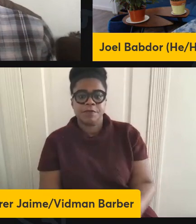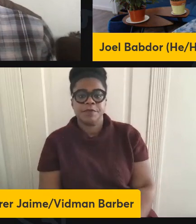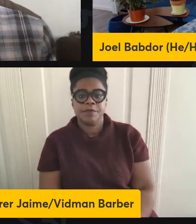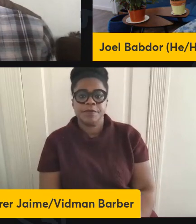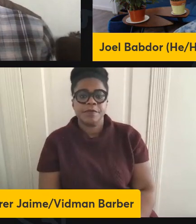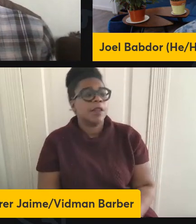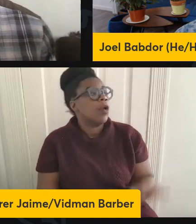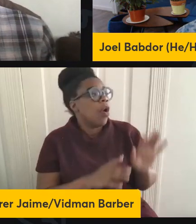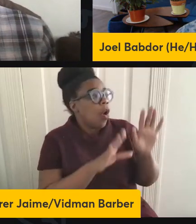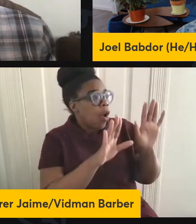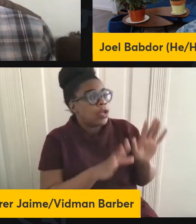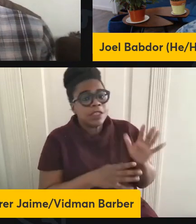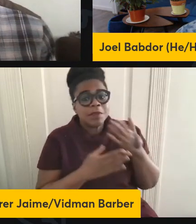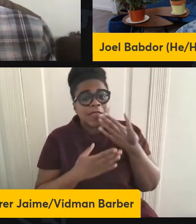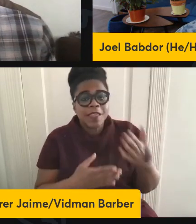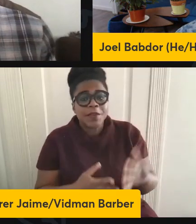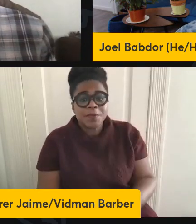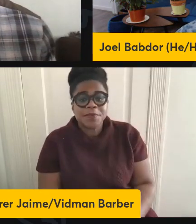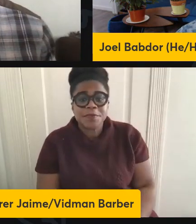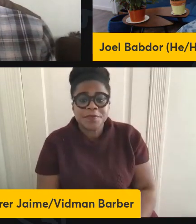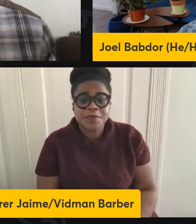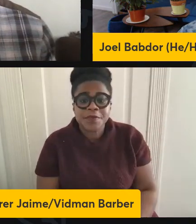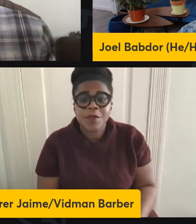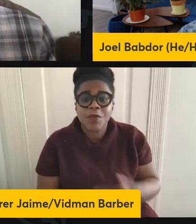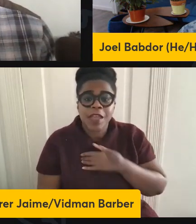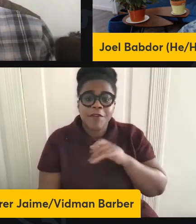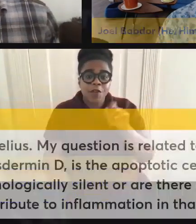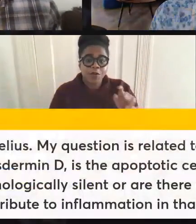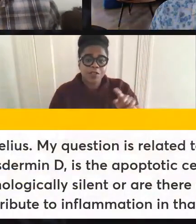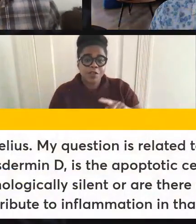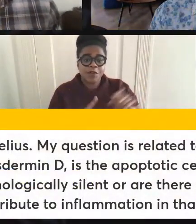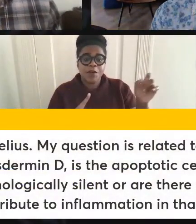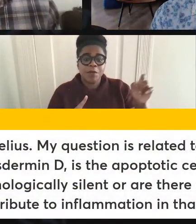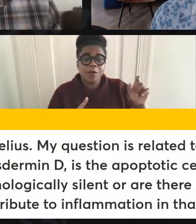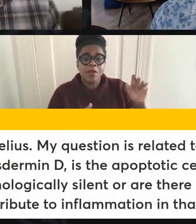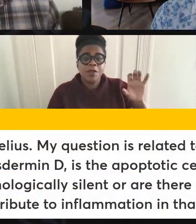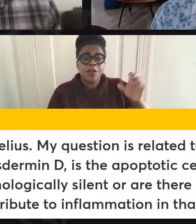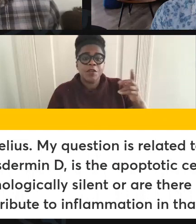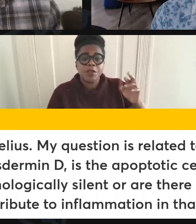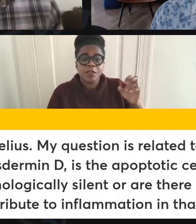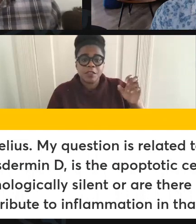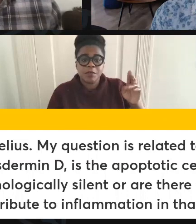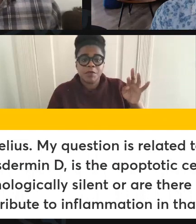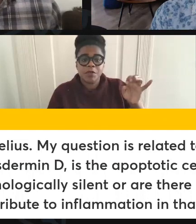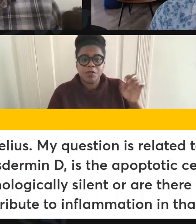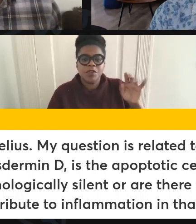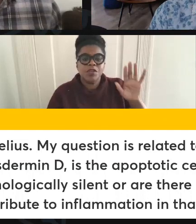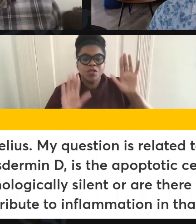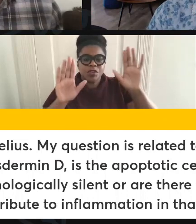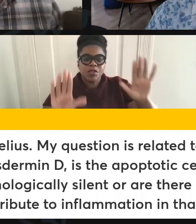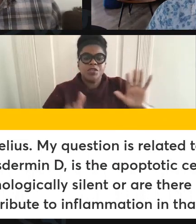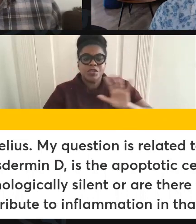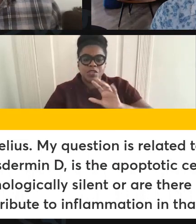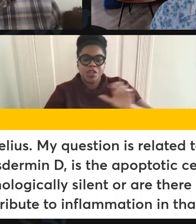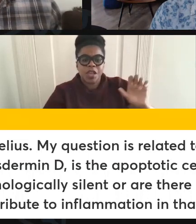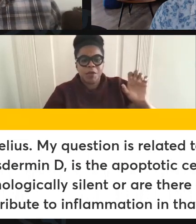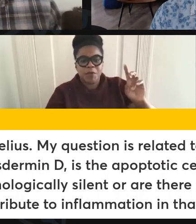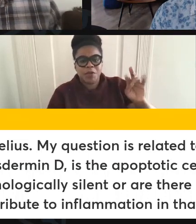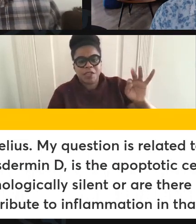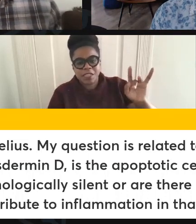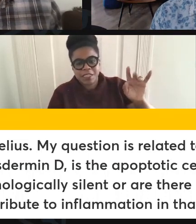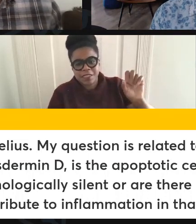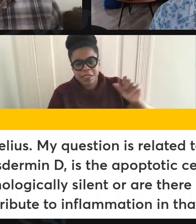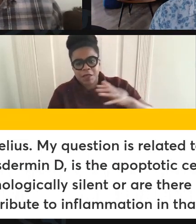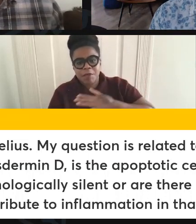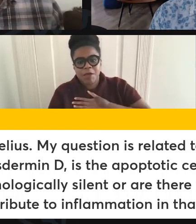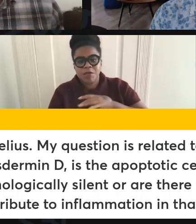Awesome. Thank you for this answer. We have a question from Chris Bourne. Great job, Cornelius. My question is